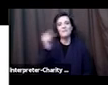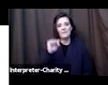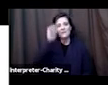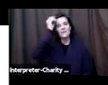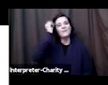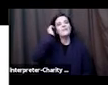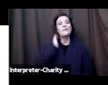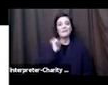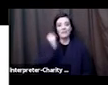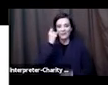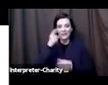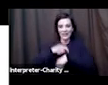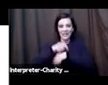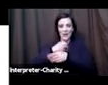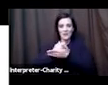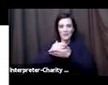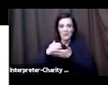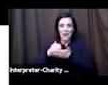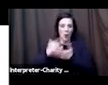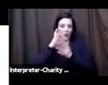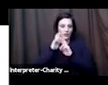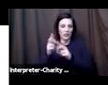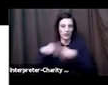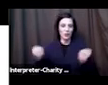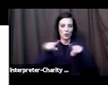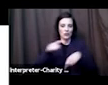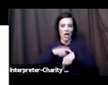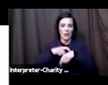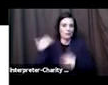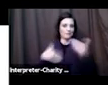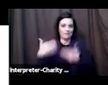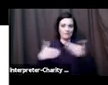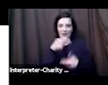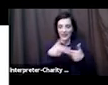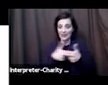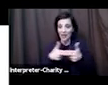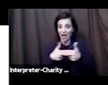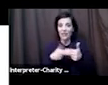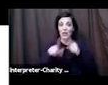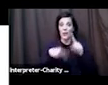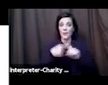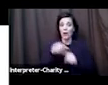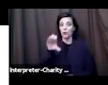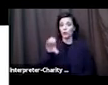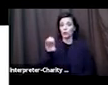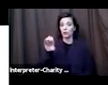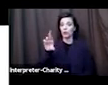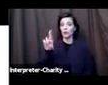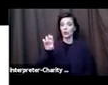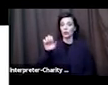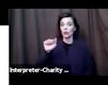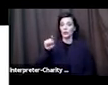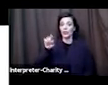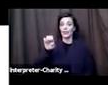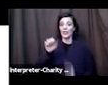because we're running very low on time and I want to respect your time, I'm going to speed through this part about Create Together and the end here, because we want to make sure that I get you to